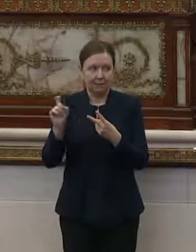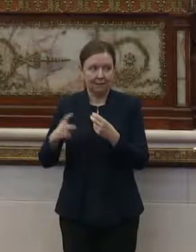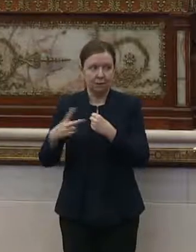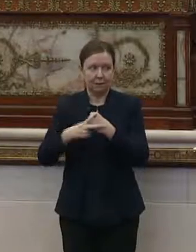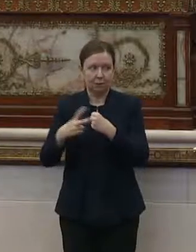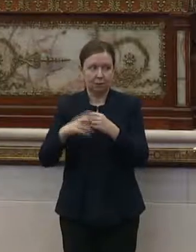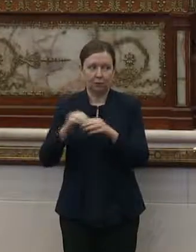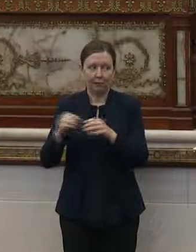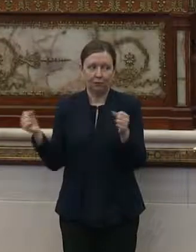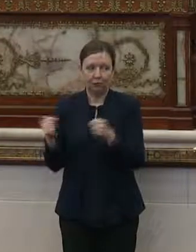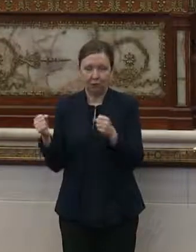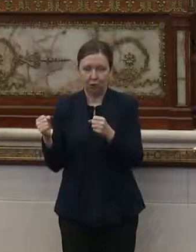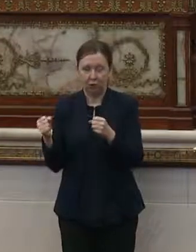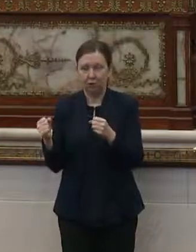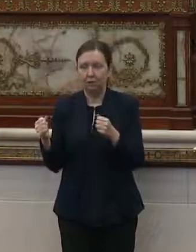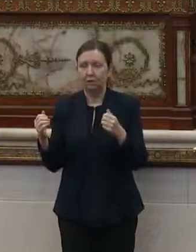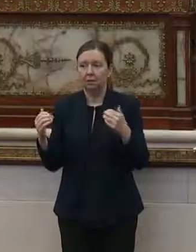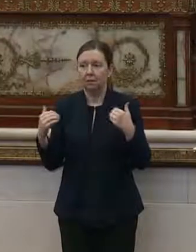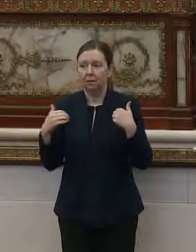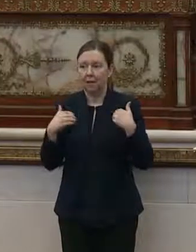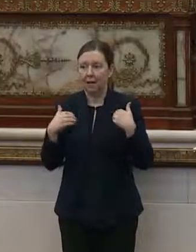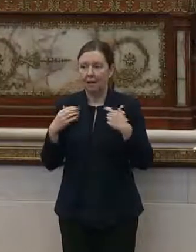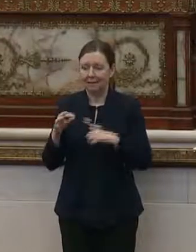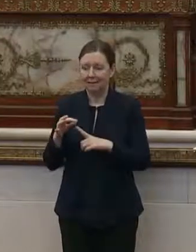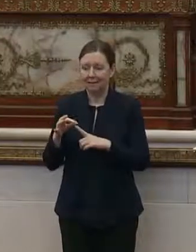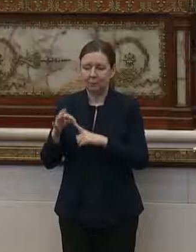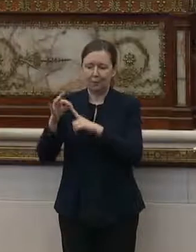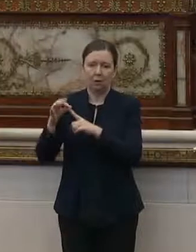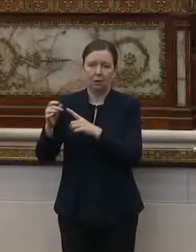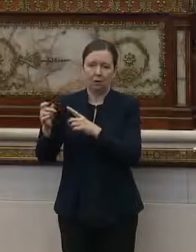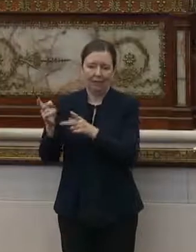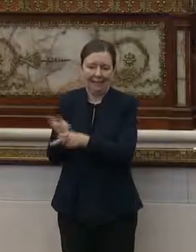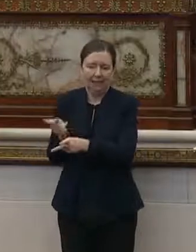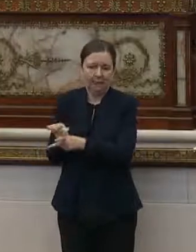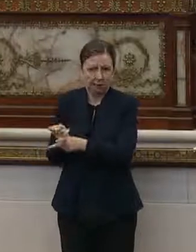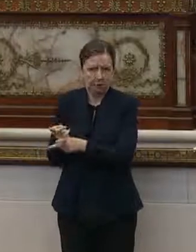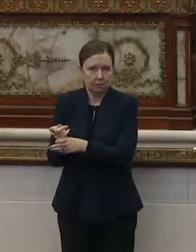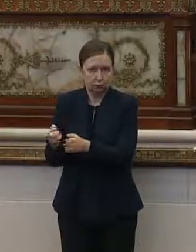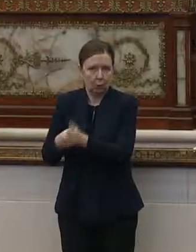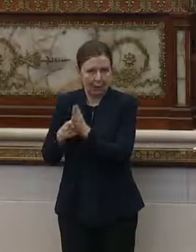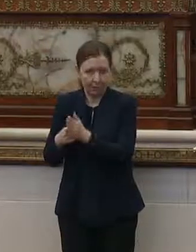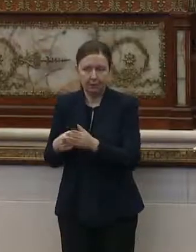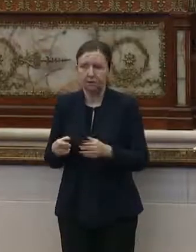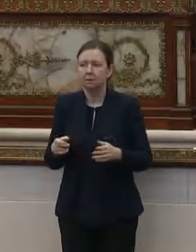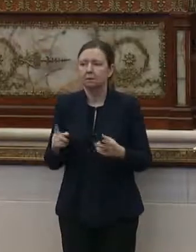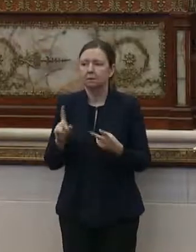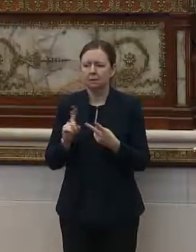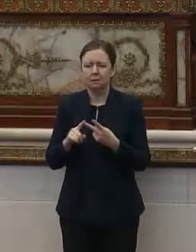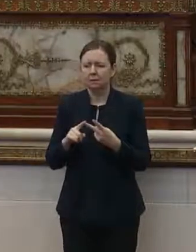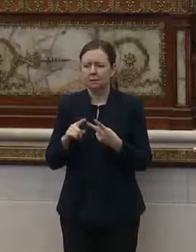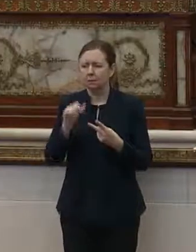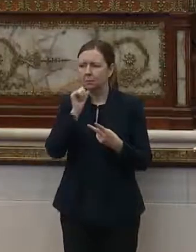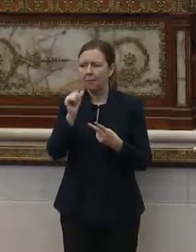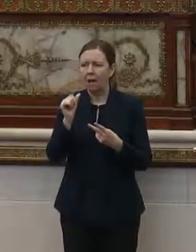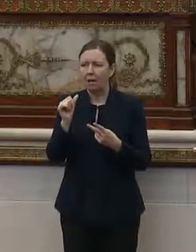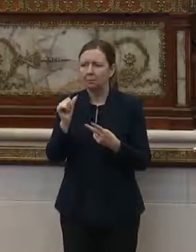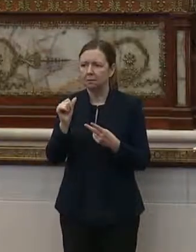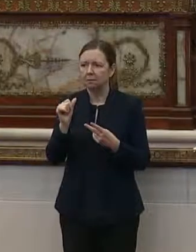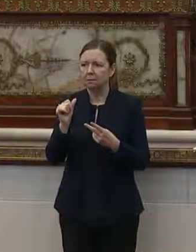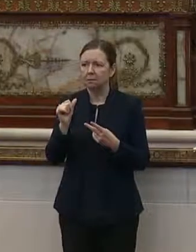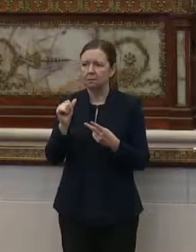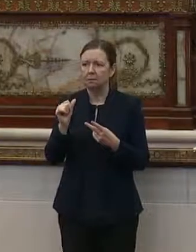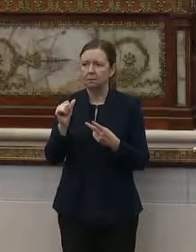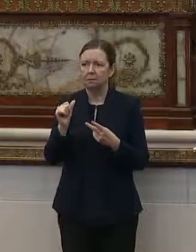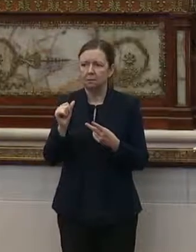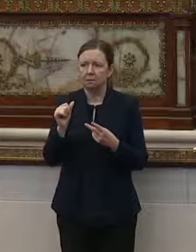stored in a freezer. It does have specialized handling requirements, but but it is not extremely onerous,